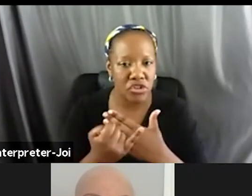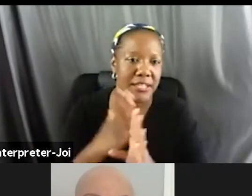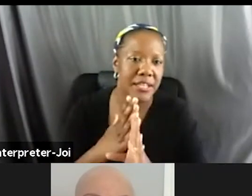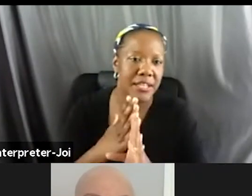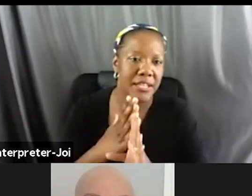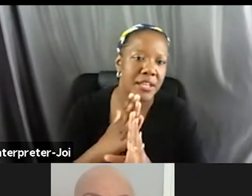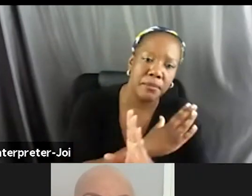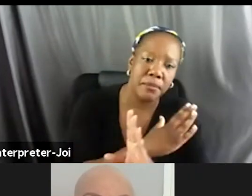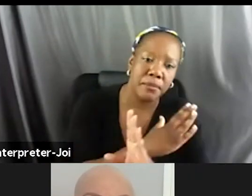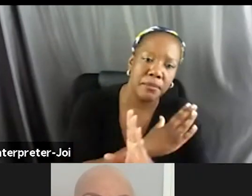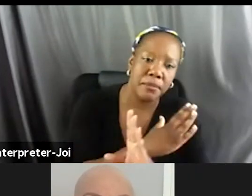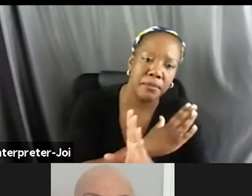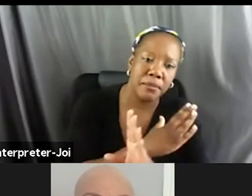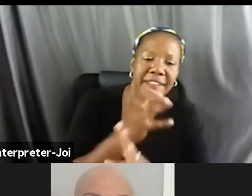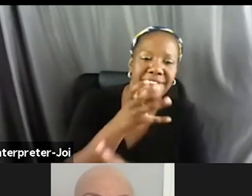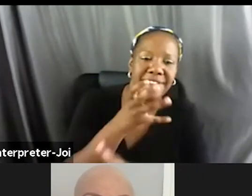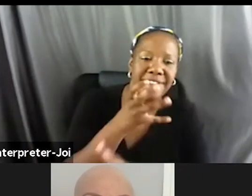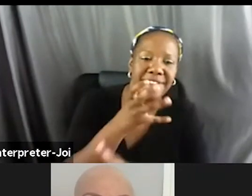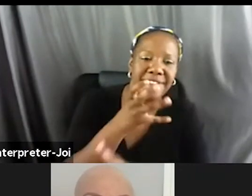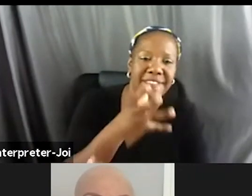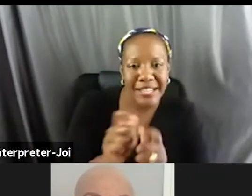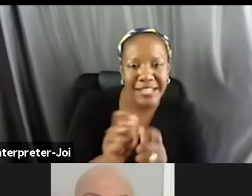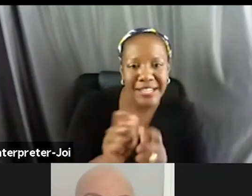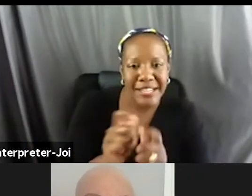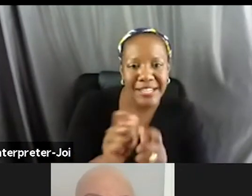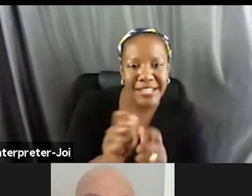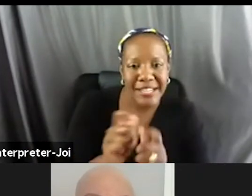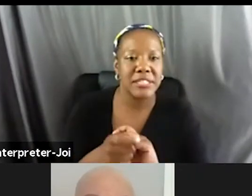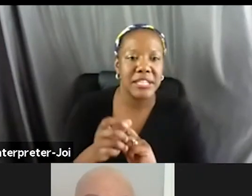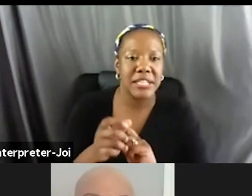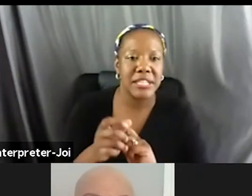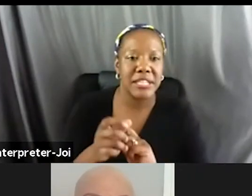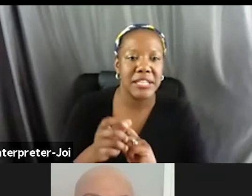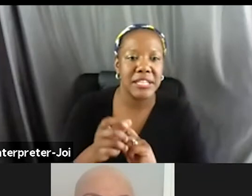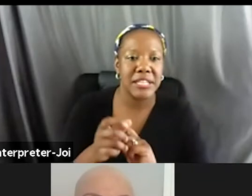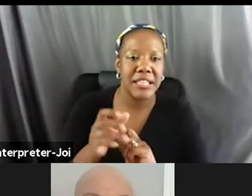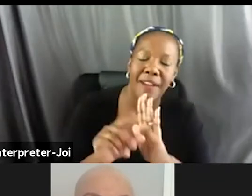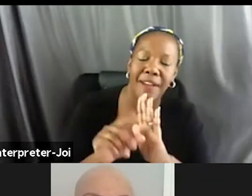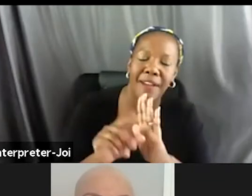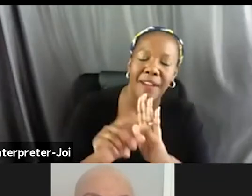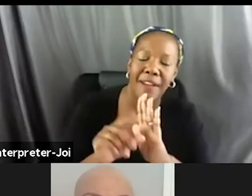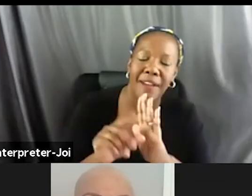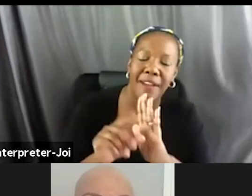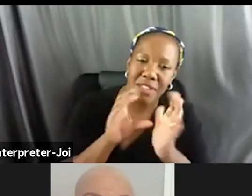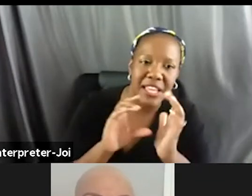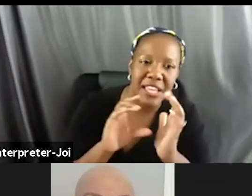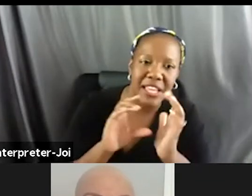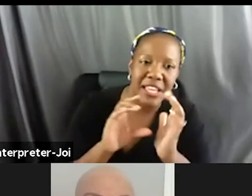transitions. So I'm grateful for my for the background, and that conversation does begin at home.